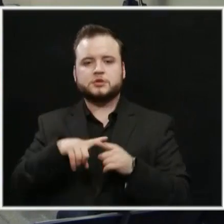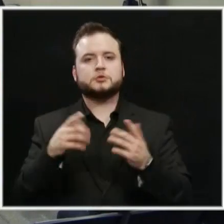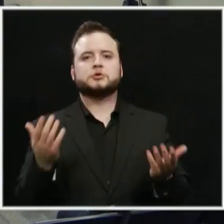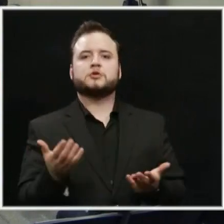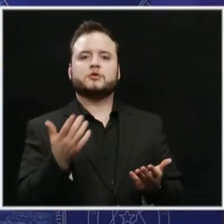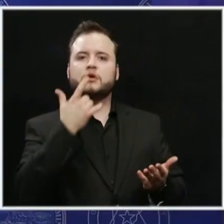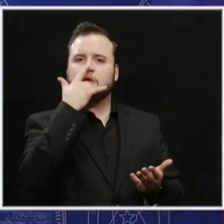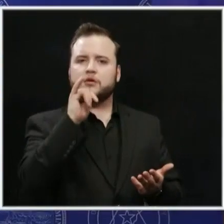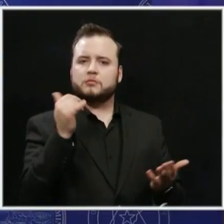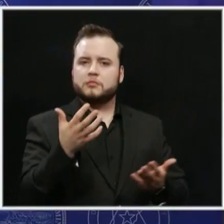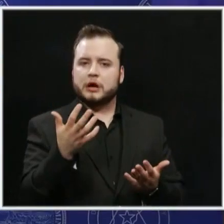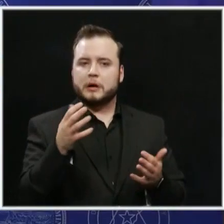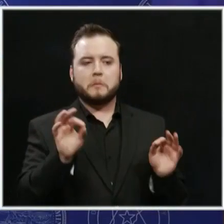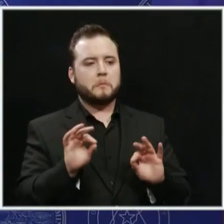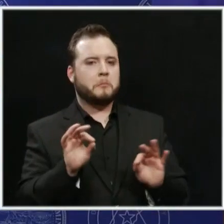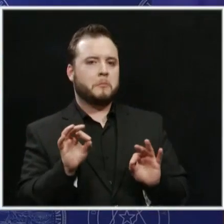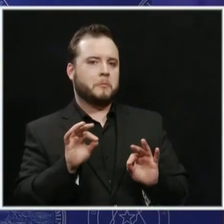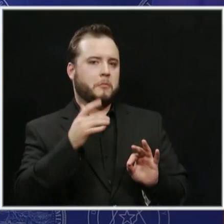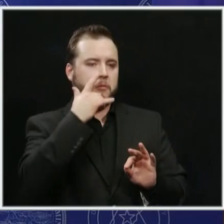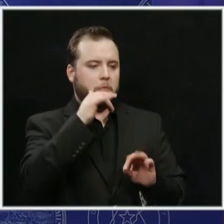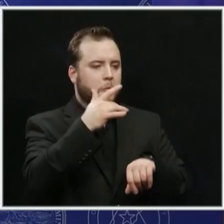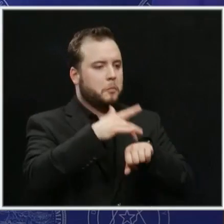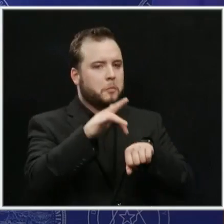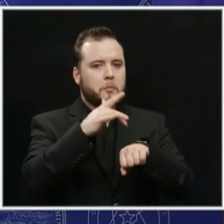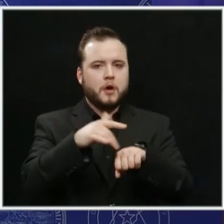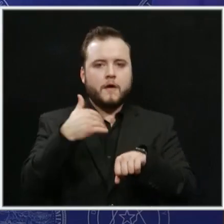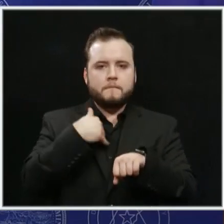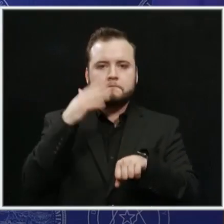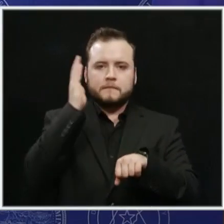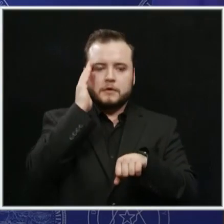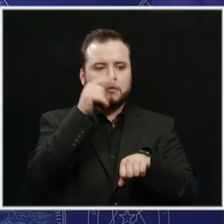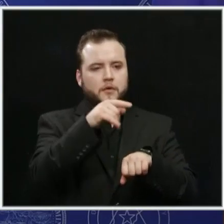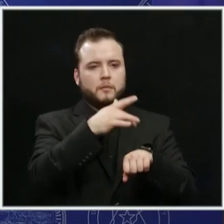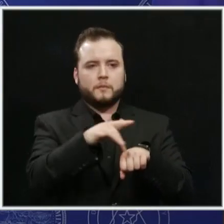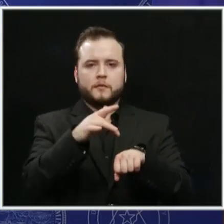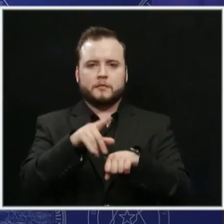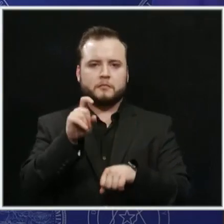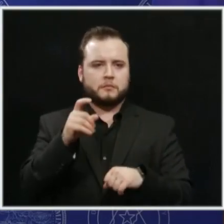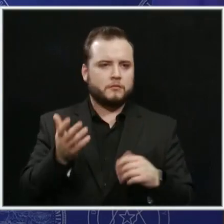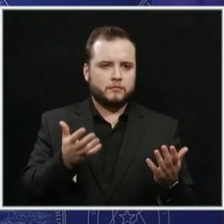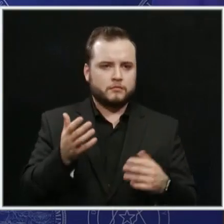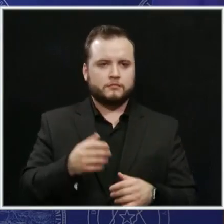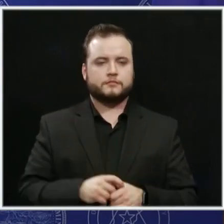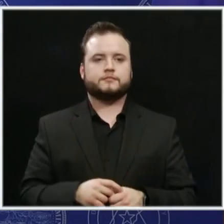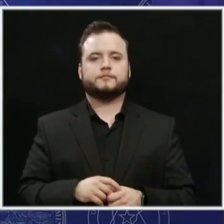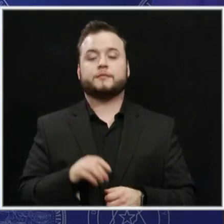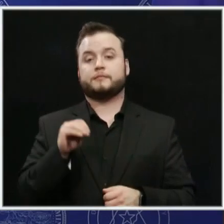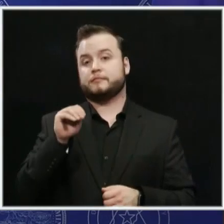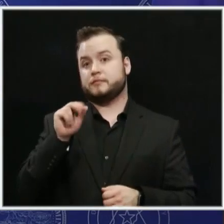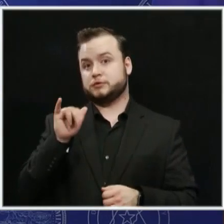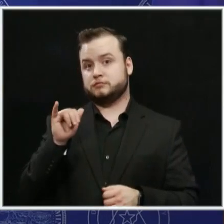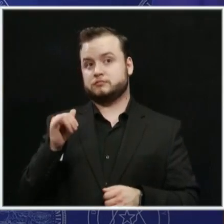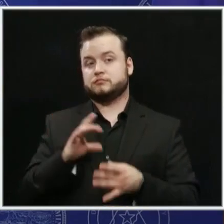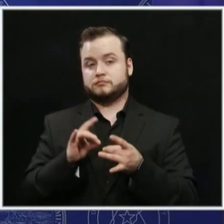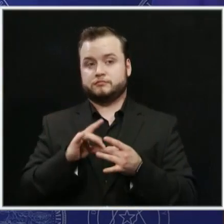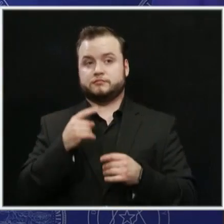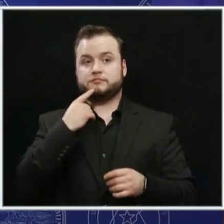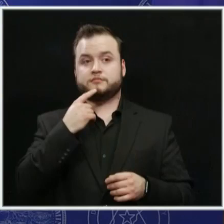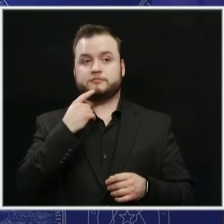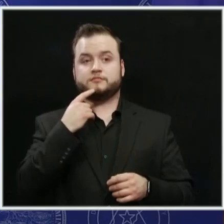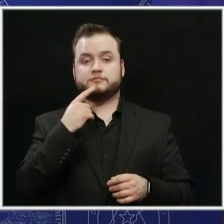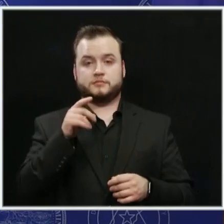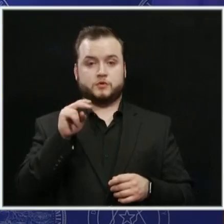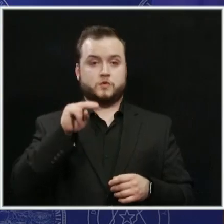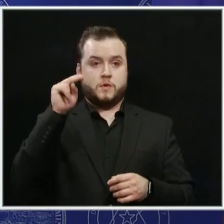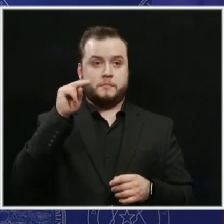excess capacity. Can you address that? So at North Memorial, we have 4 ICUs, and they're